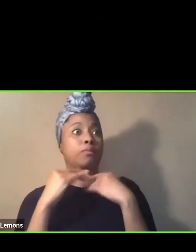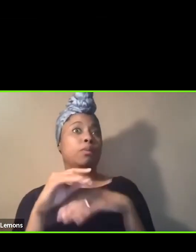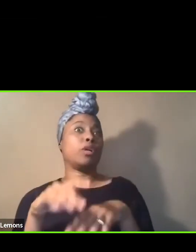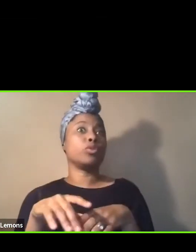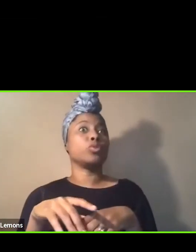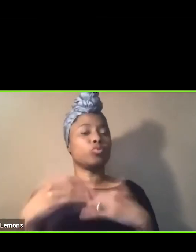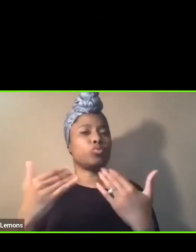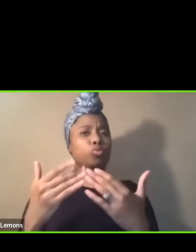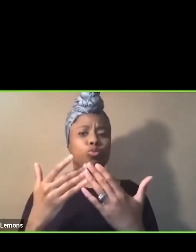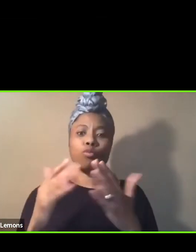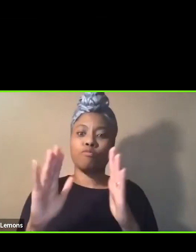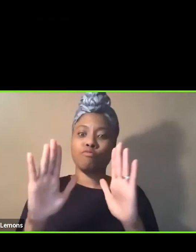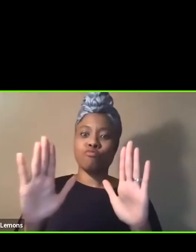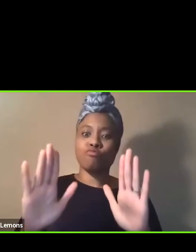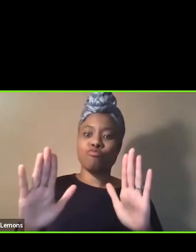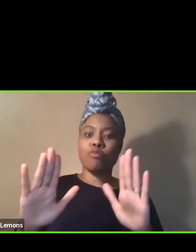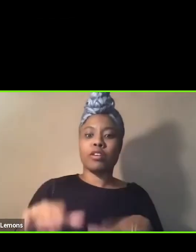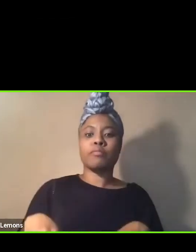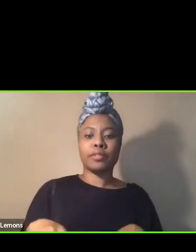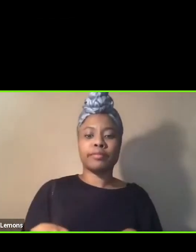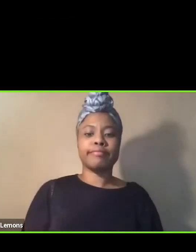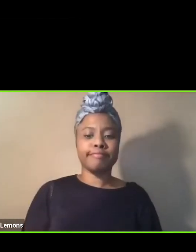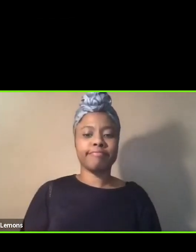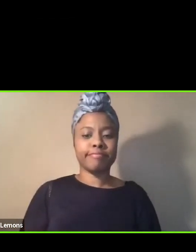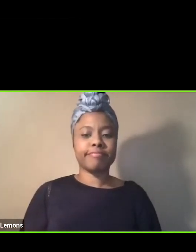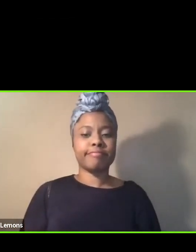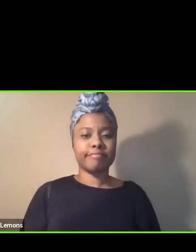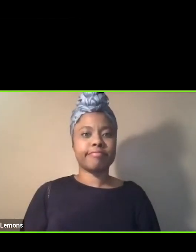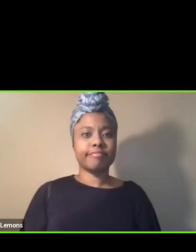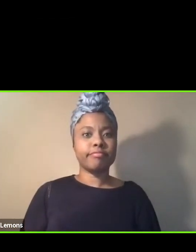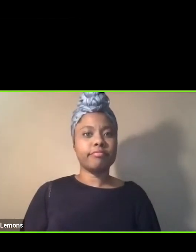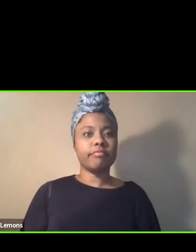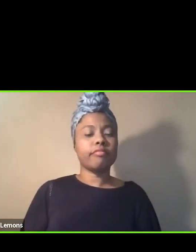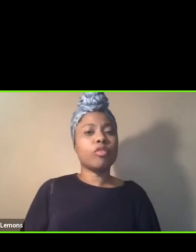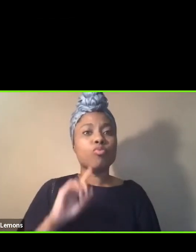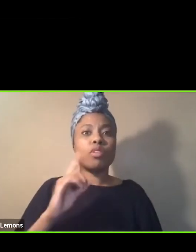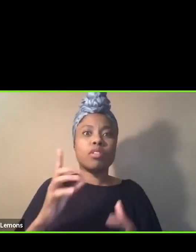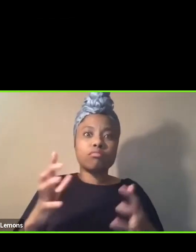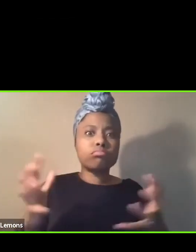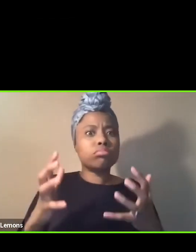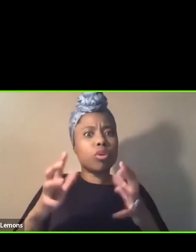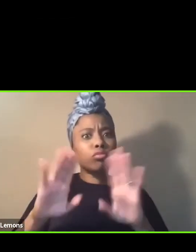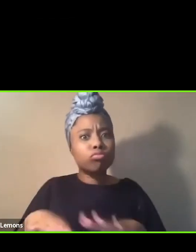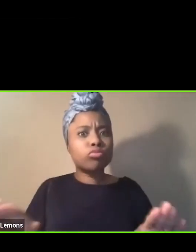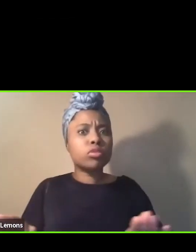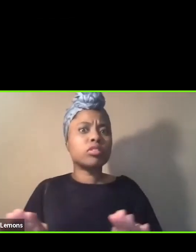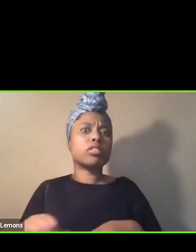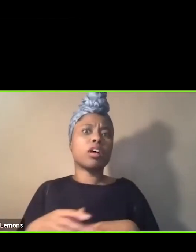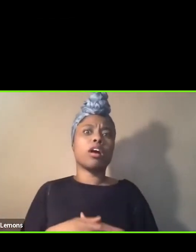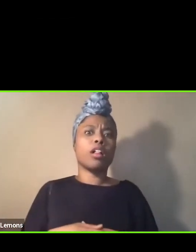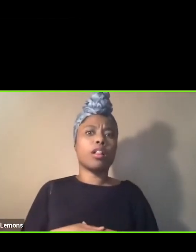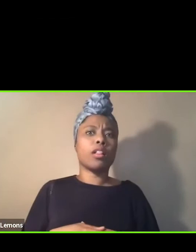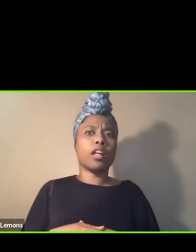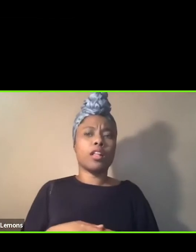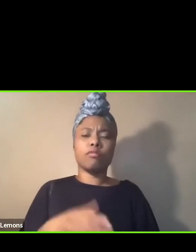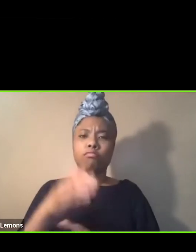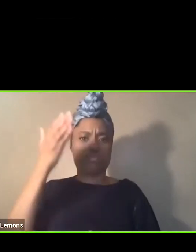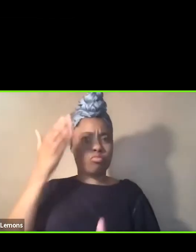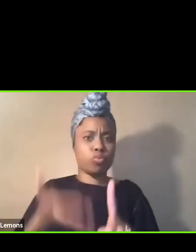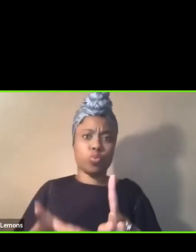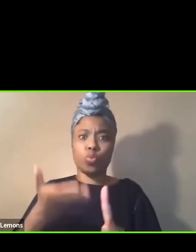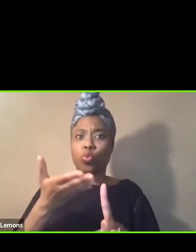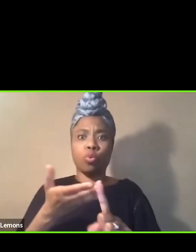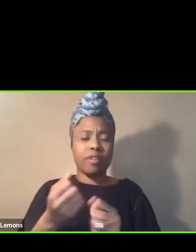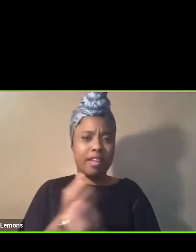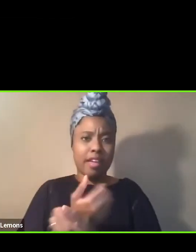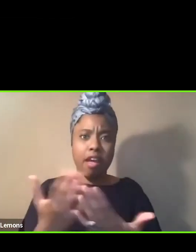an incredible model of what it means to embrace a child wholly and completely. And